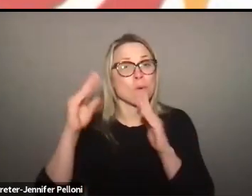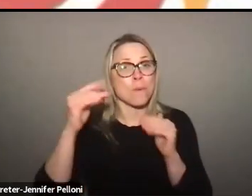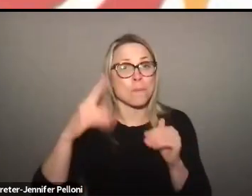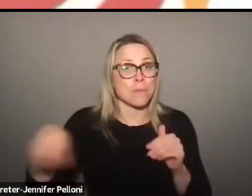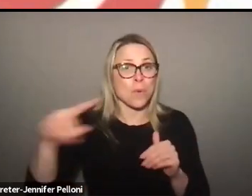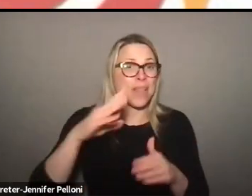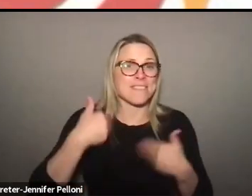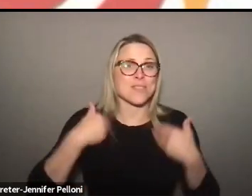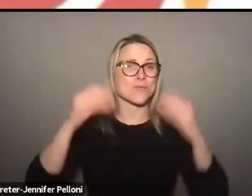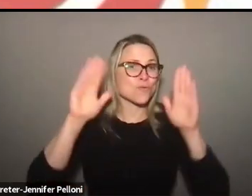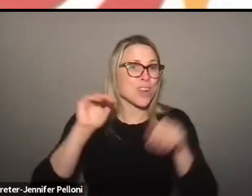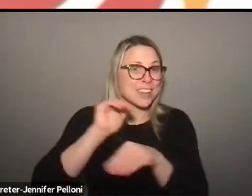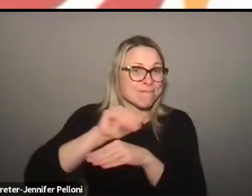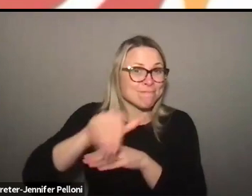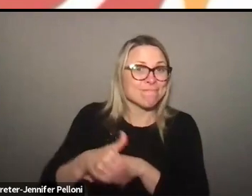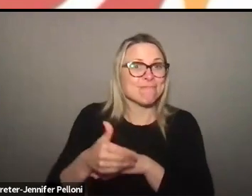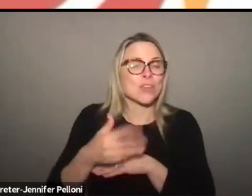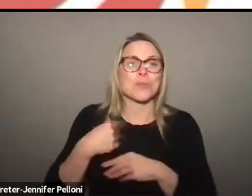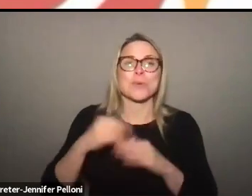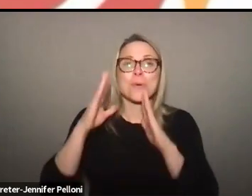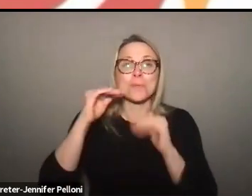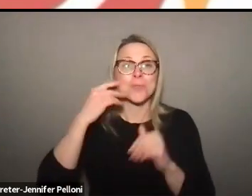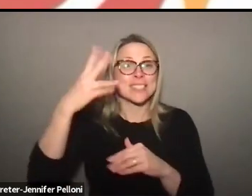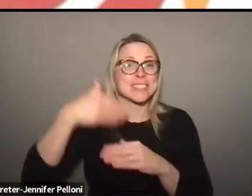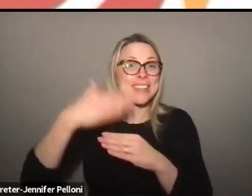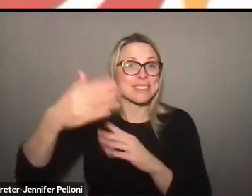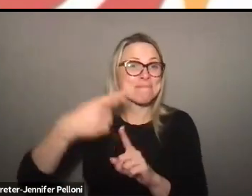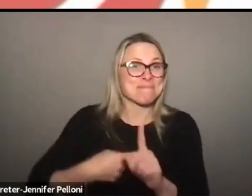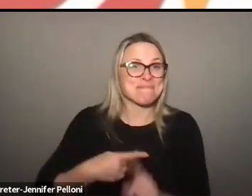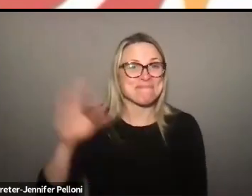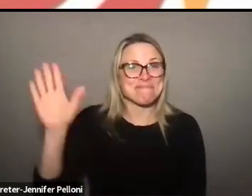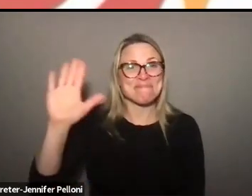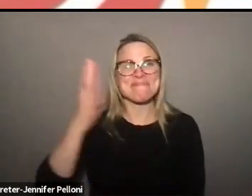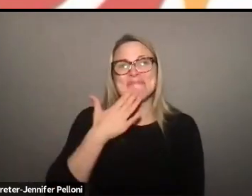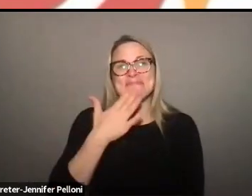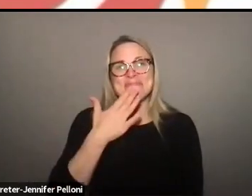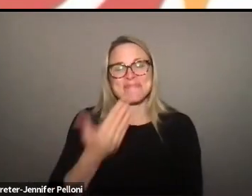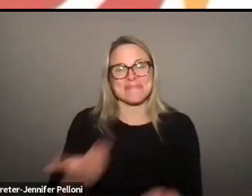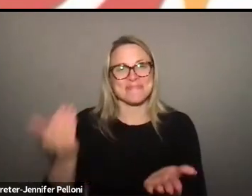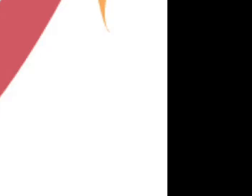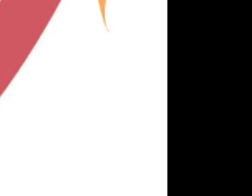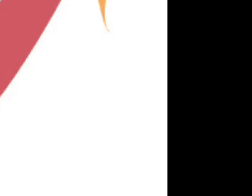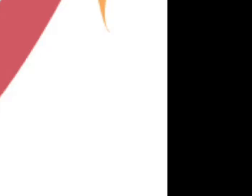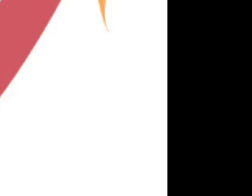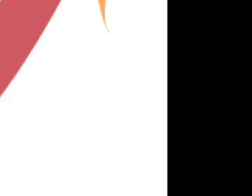everybody has a great evening, and we hope to see you next month. Thank you again.